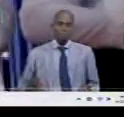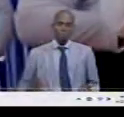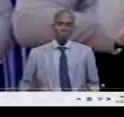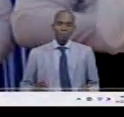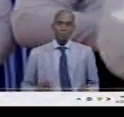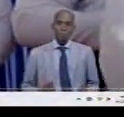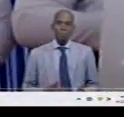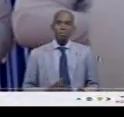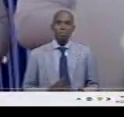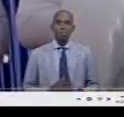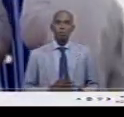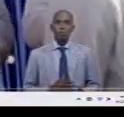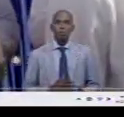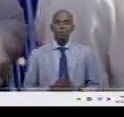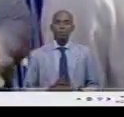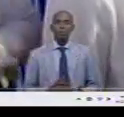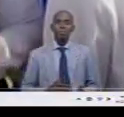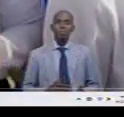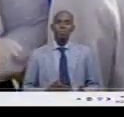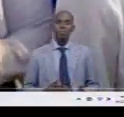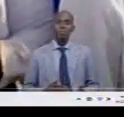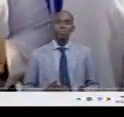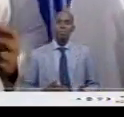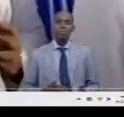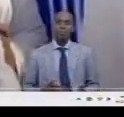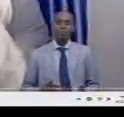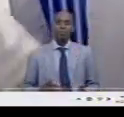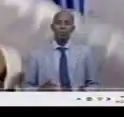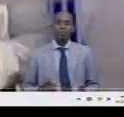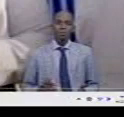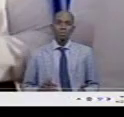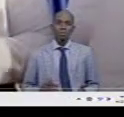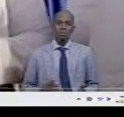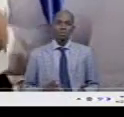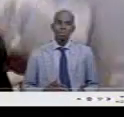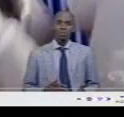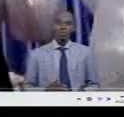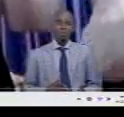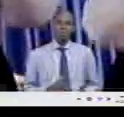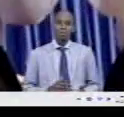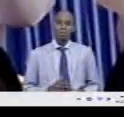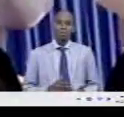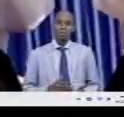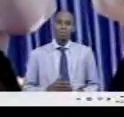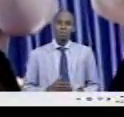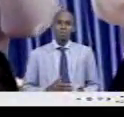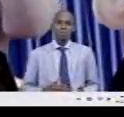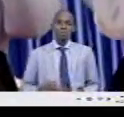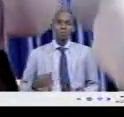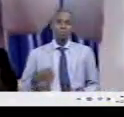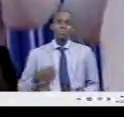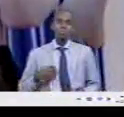name, O Lord. Join me singing. We